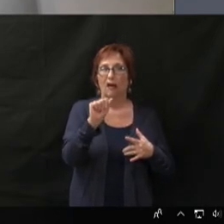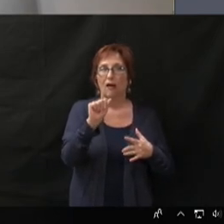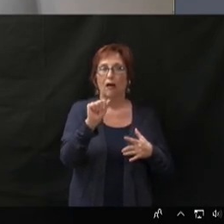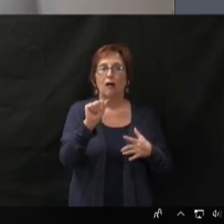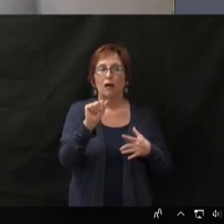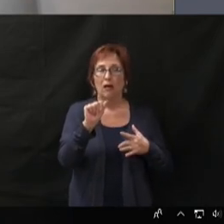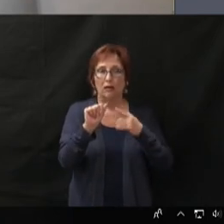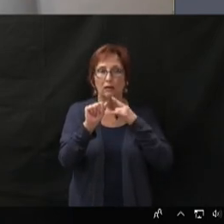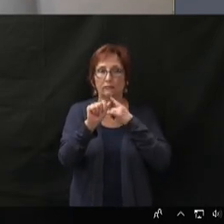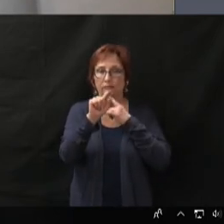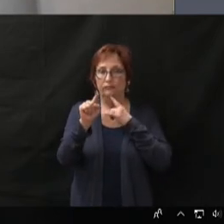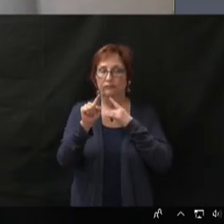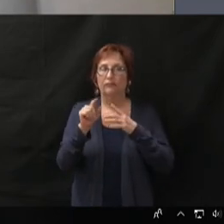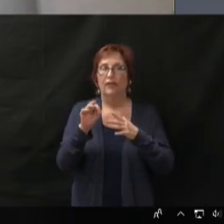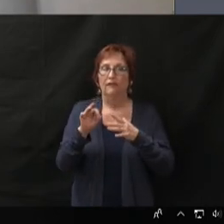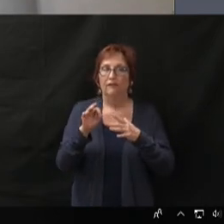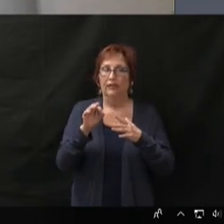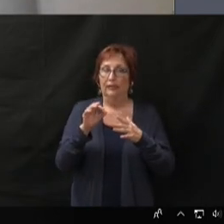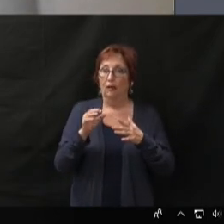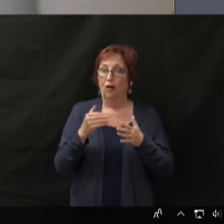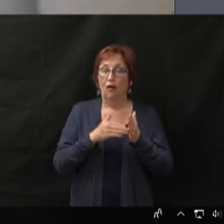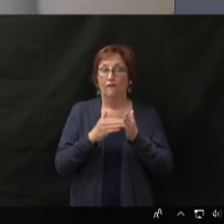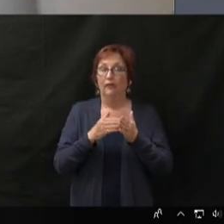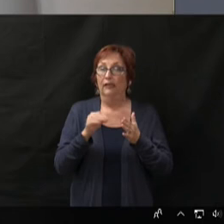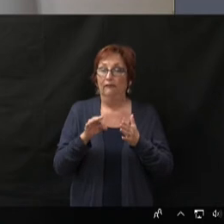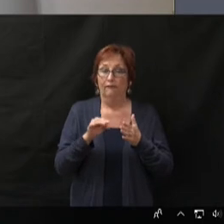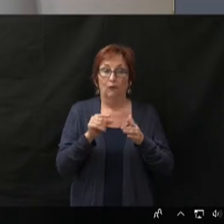a word, it will be the schwa.